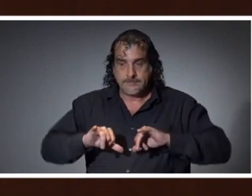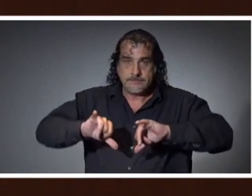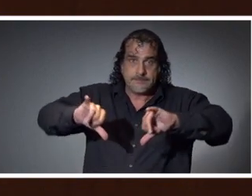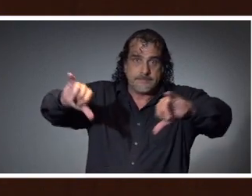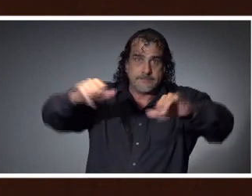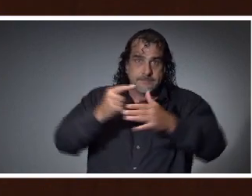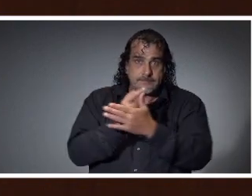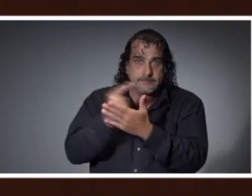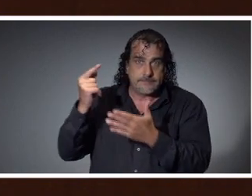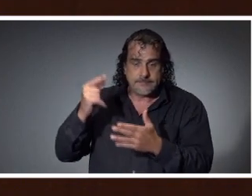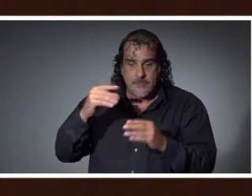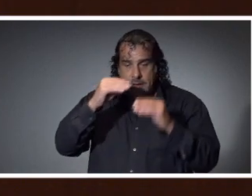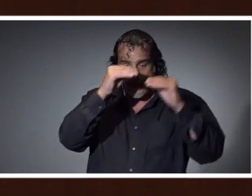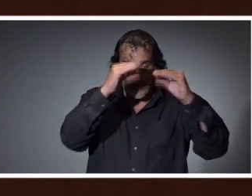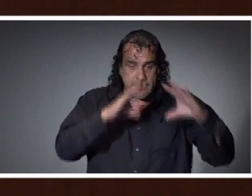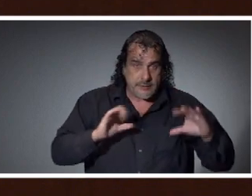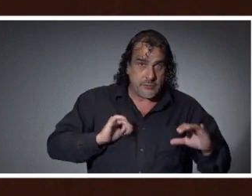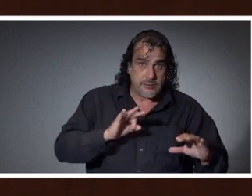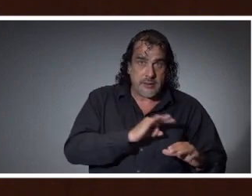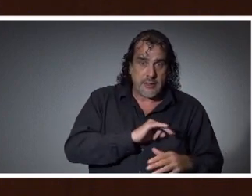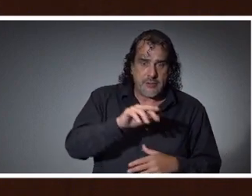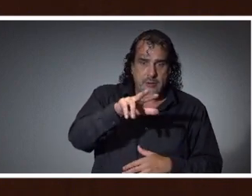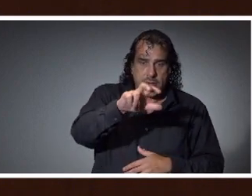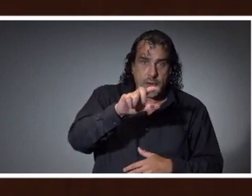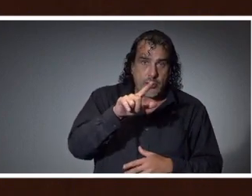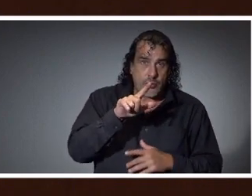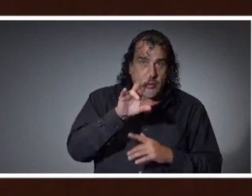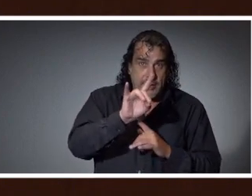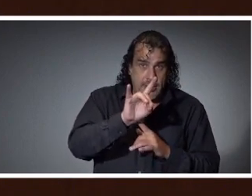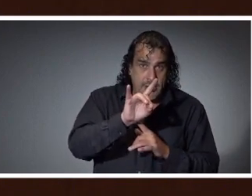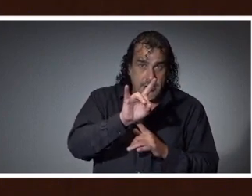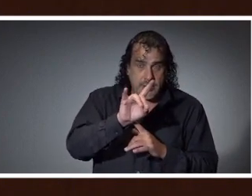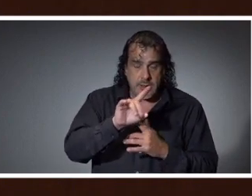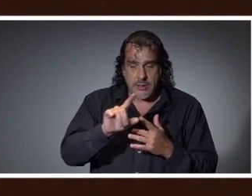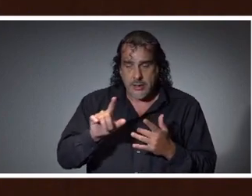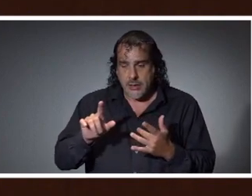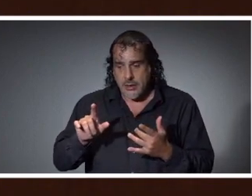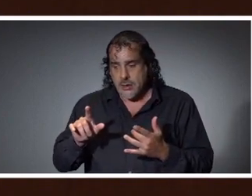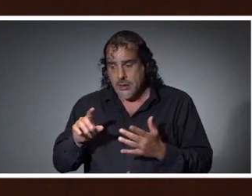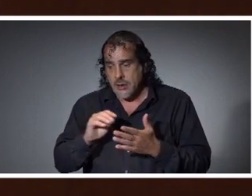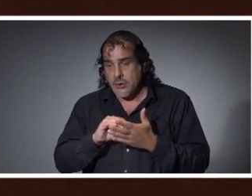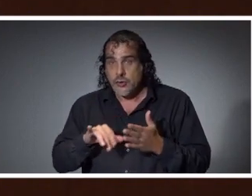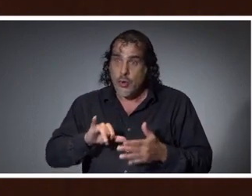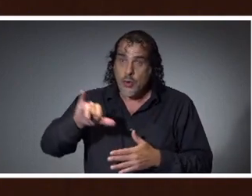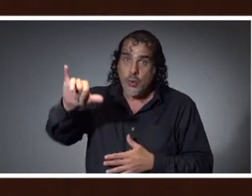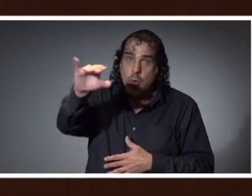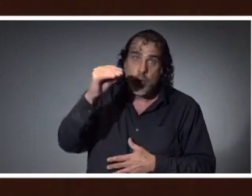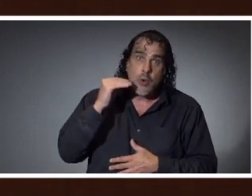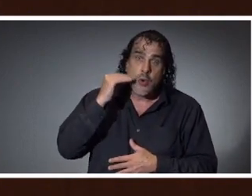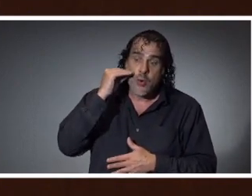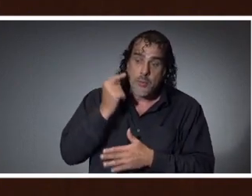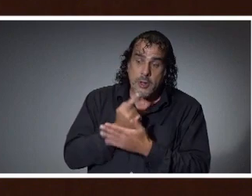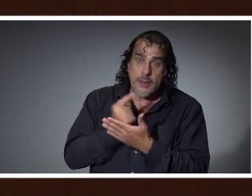week, teachers and staff, 328. And students quarantined as of last